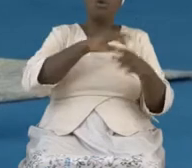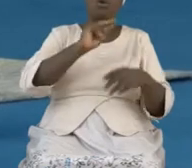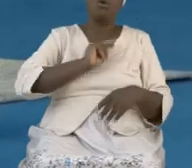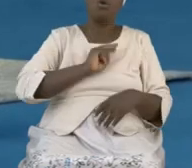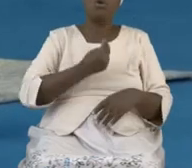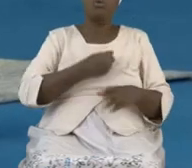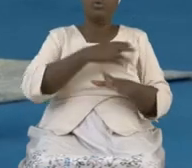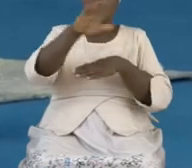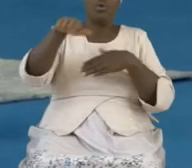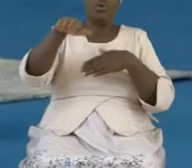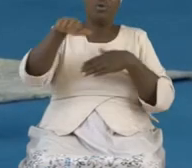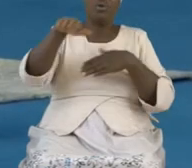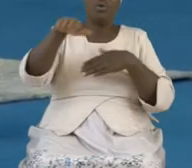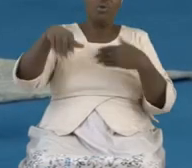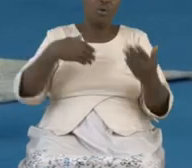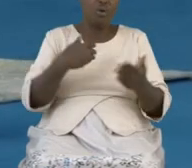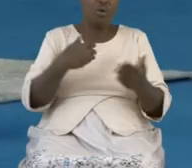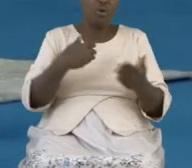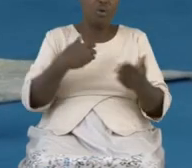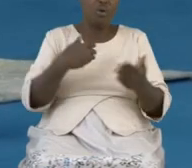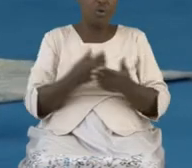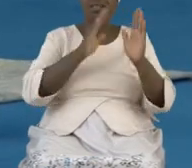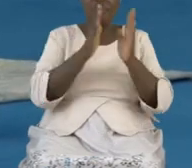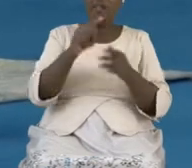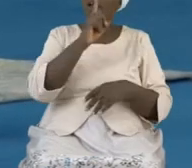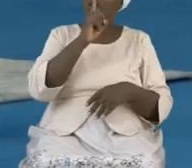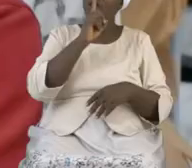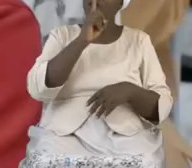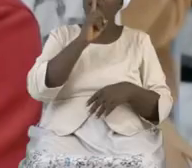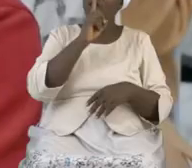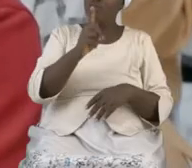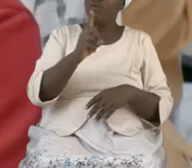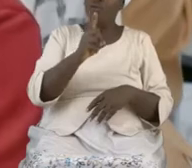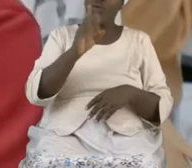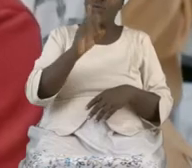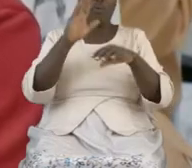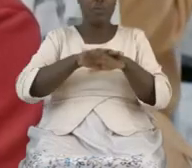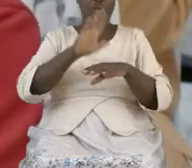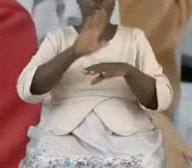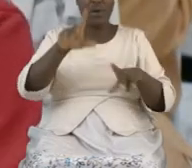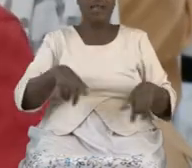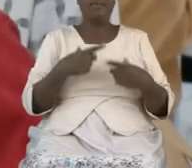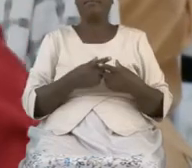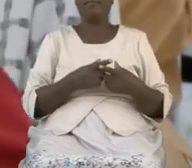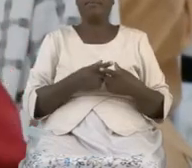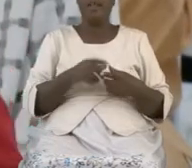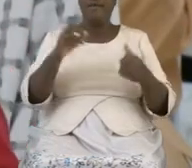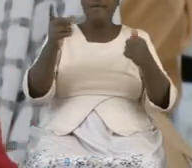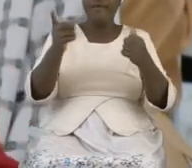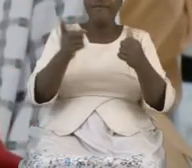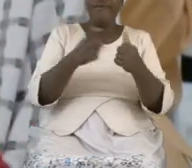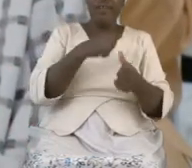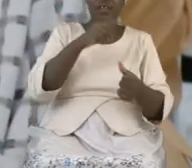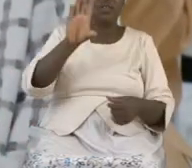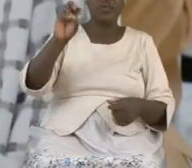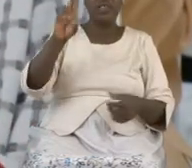I pray the reality will dawn on you. Look at 1 Corinthians chapter 15,